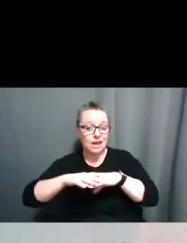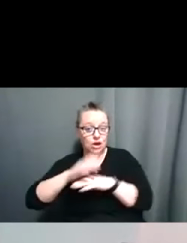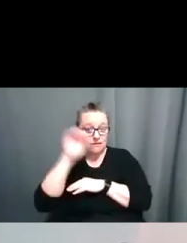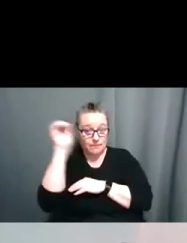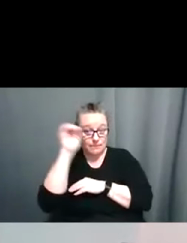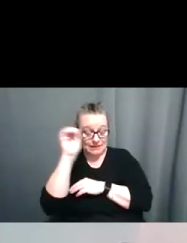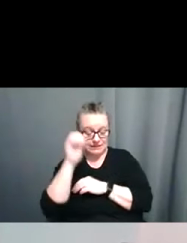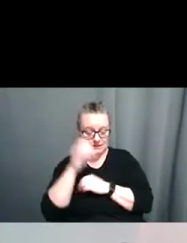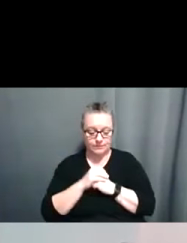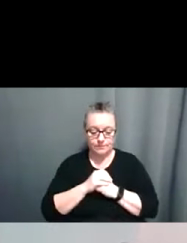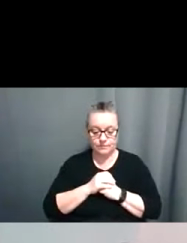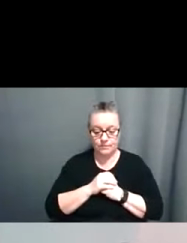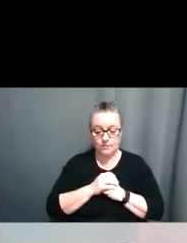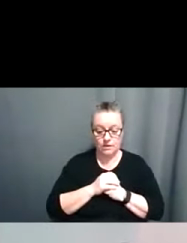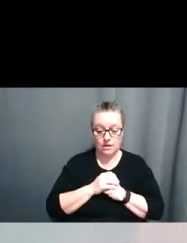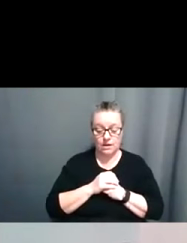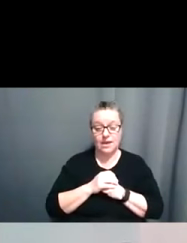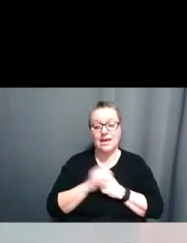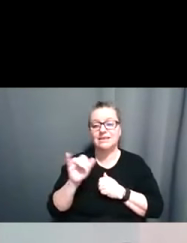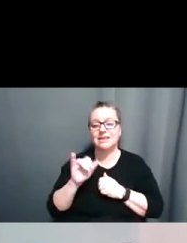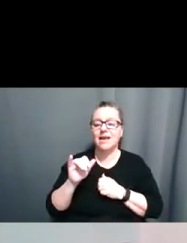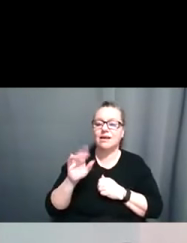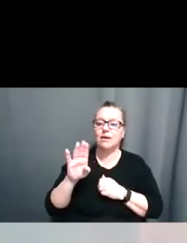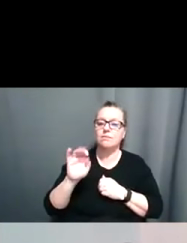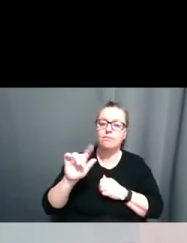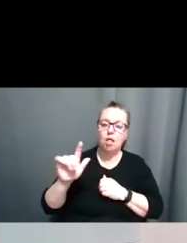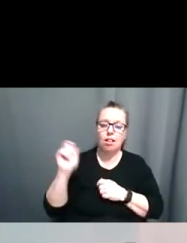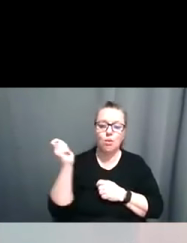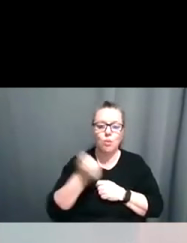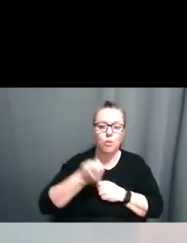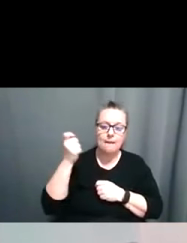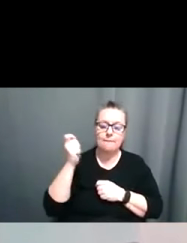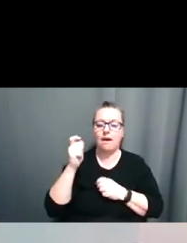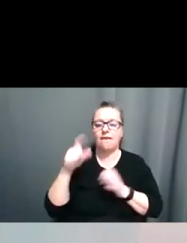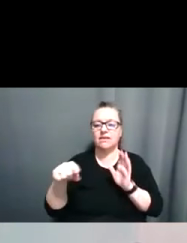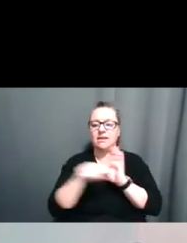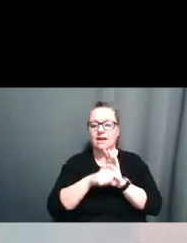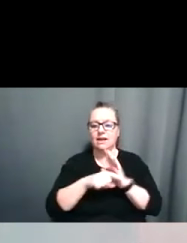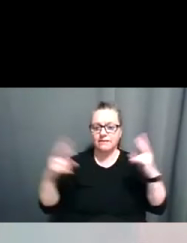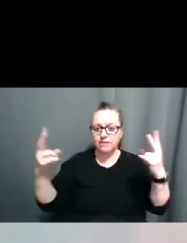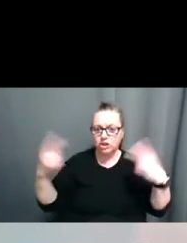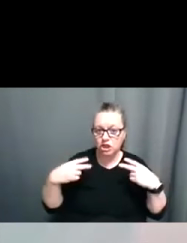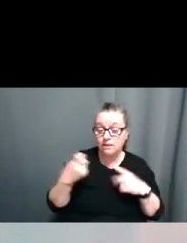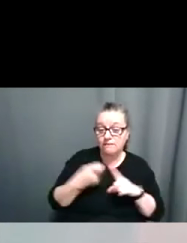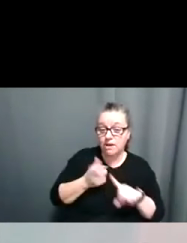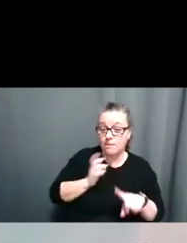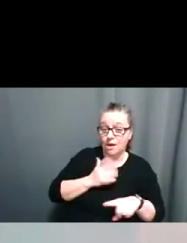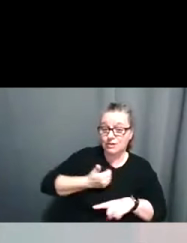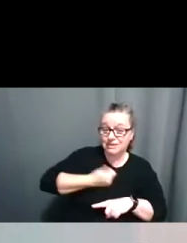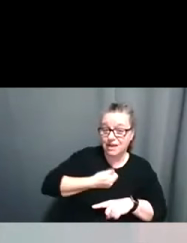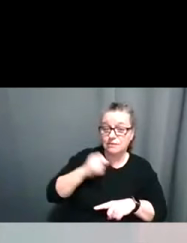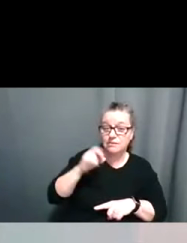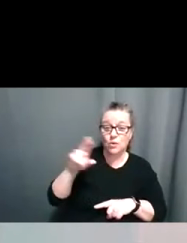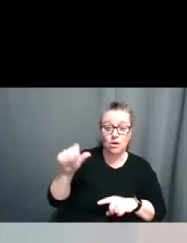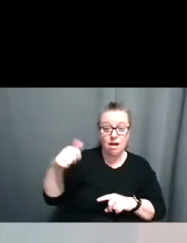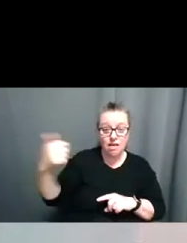it. And it's the bullwhip of negative judgment from ourselves or from others that produces so much of our anxiety